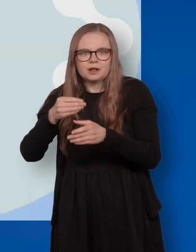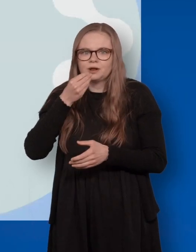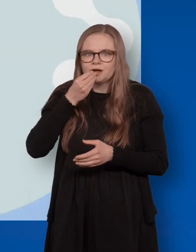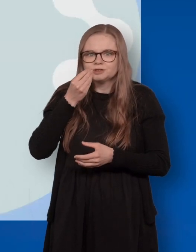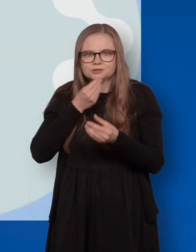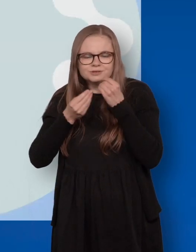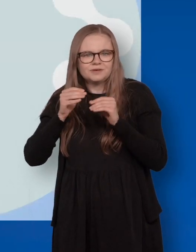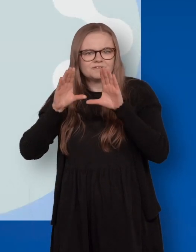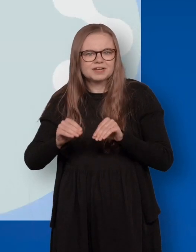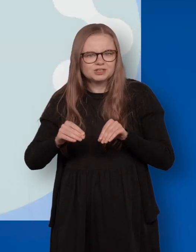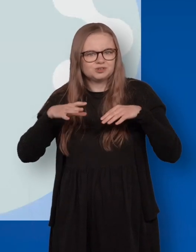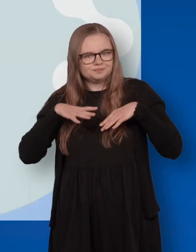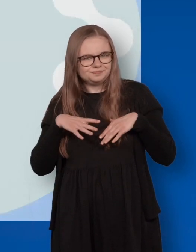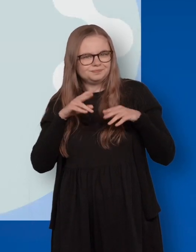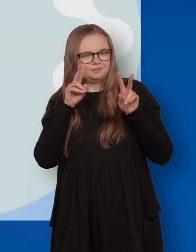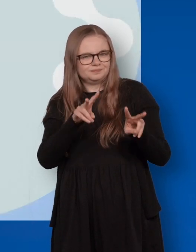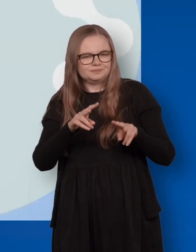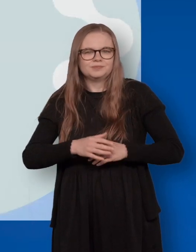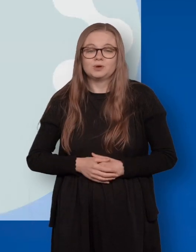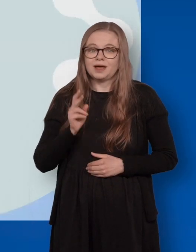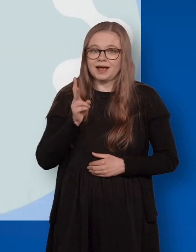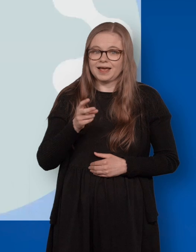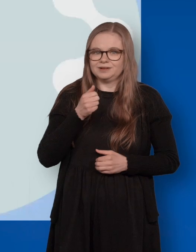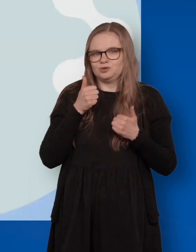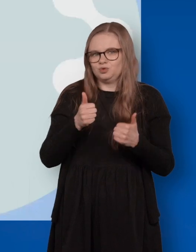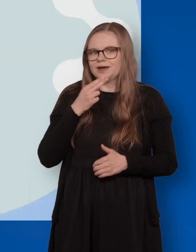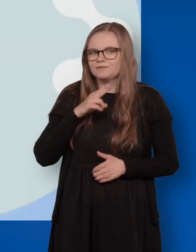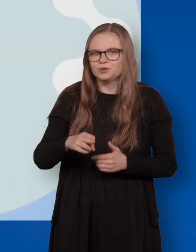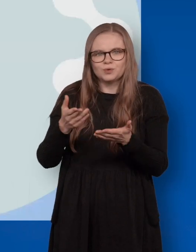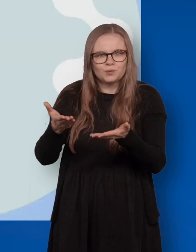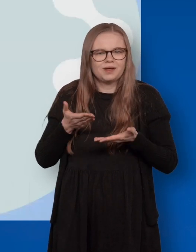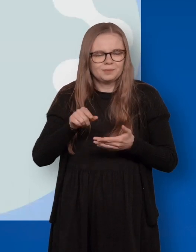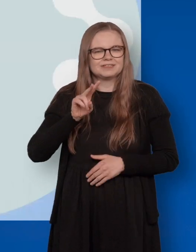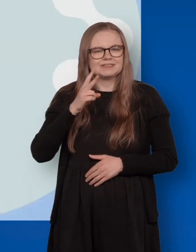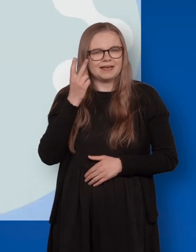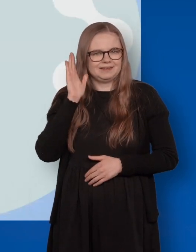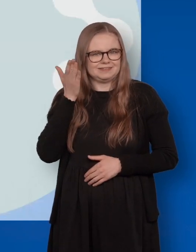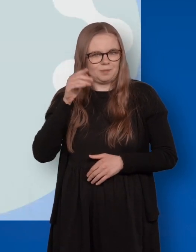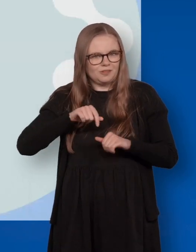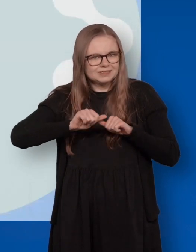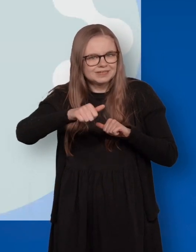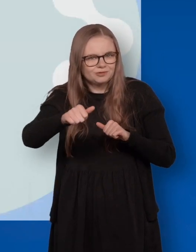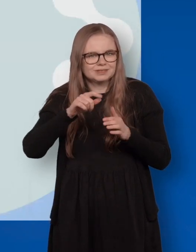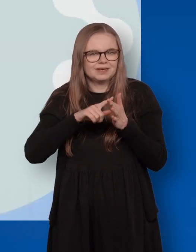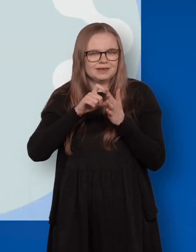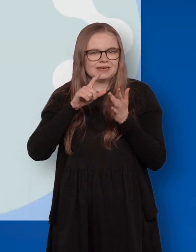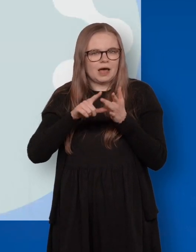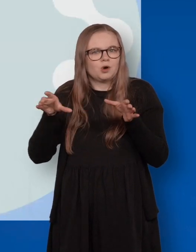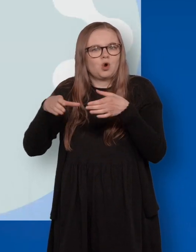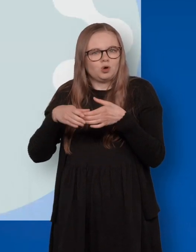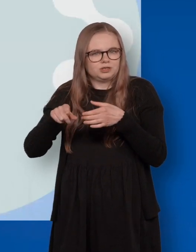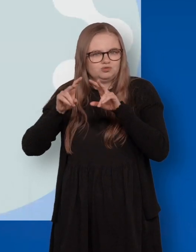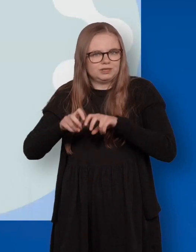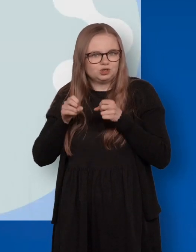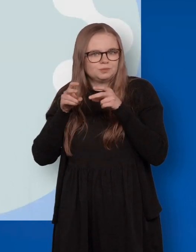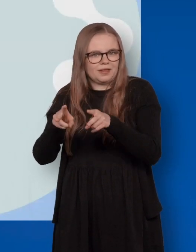and settle down. So once again, good afternoon, everyone, and welcome to the second seminar in the EDI Caucus's Research